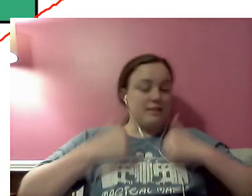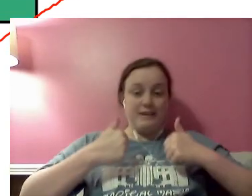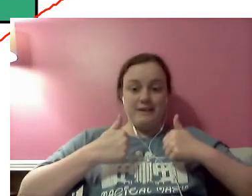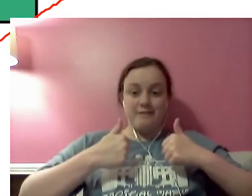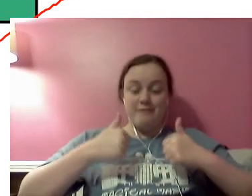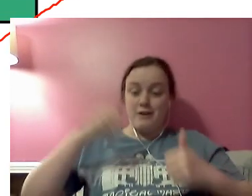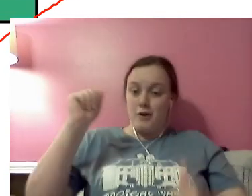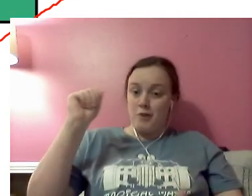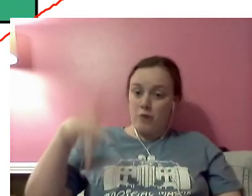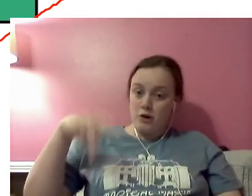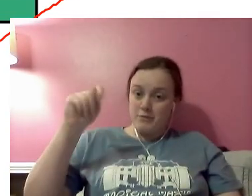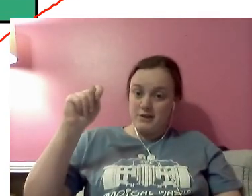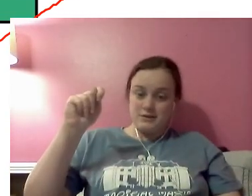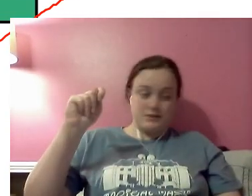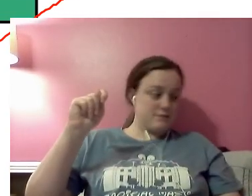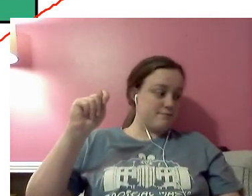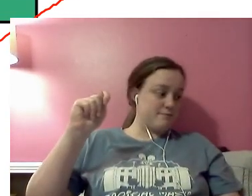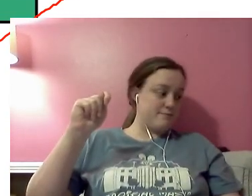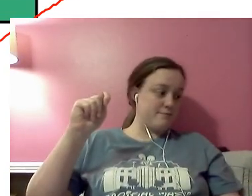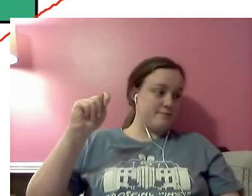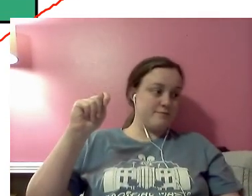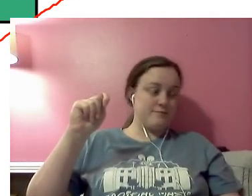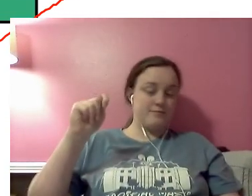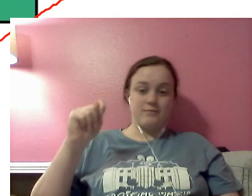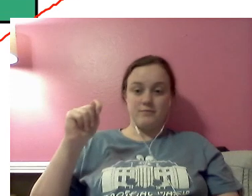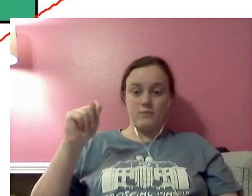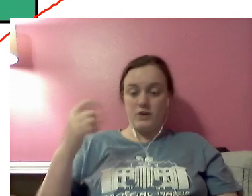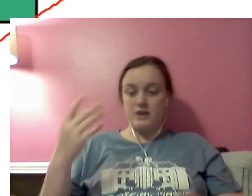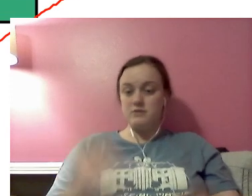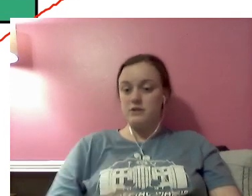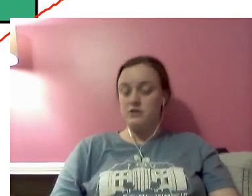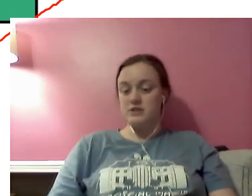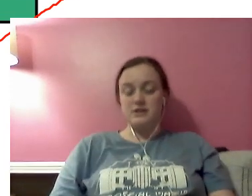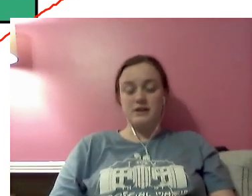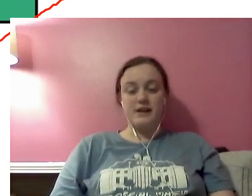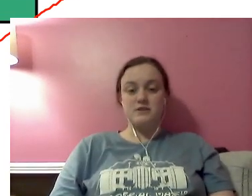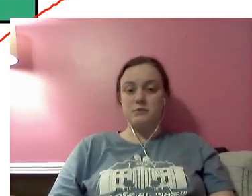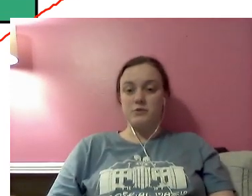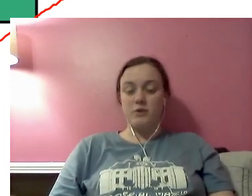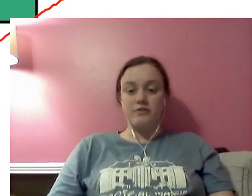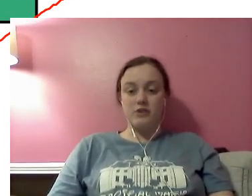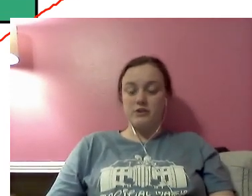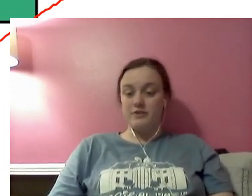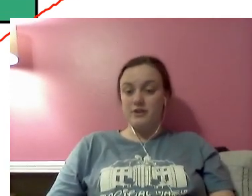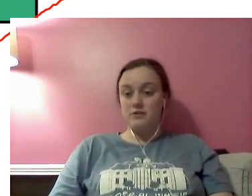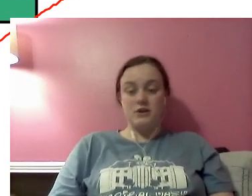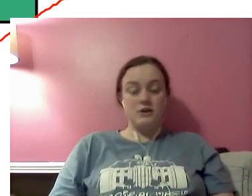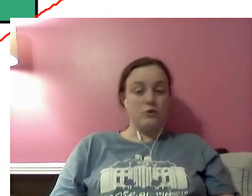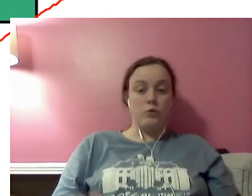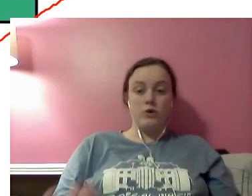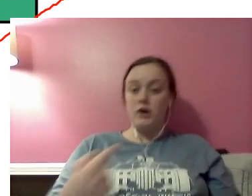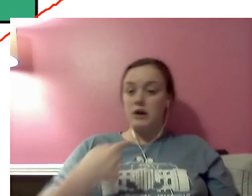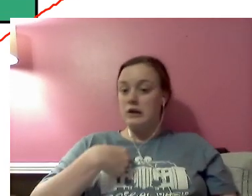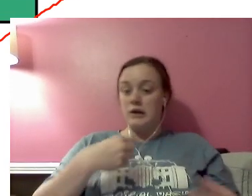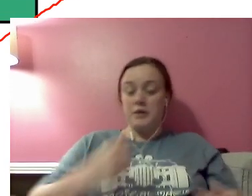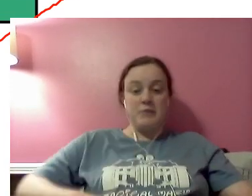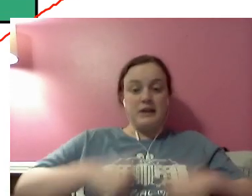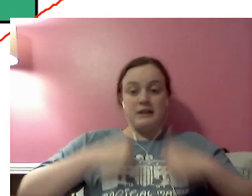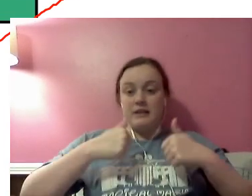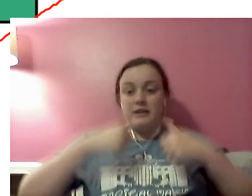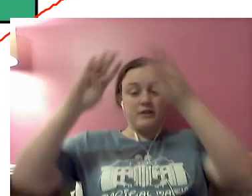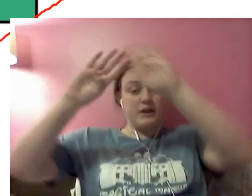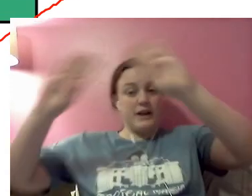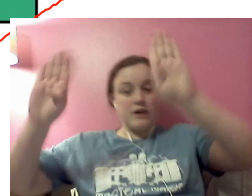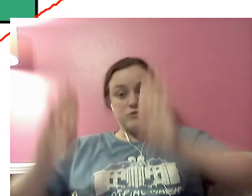me live in an apartment. Okay, so you're just going to answer with whatever you live in. Or,